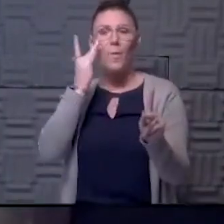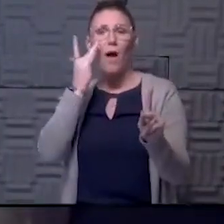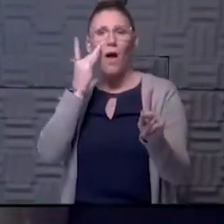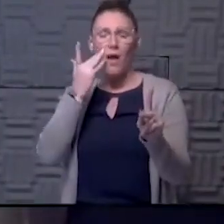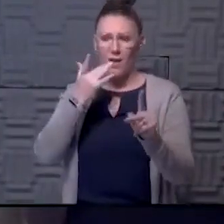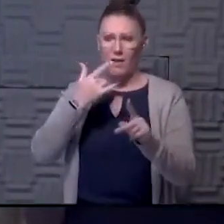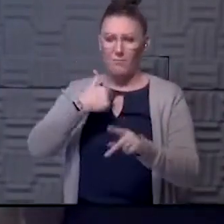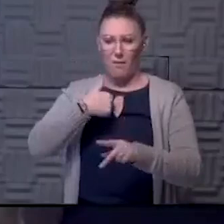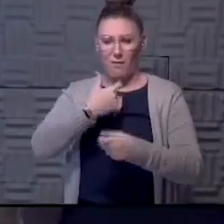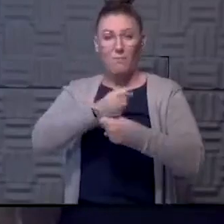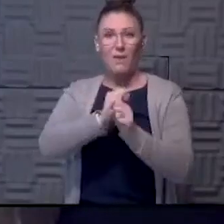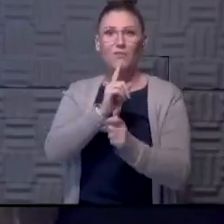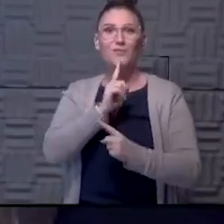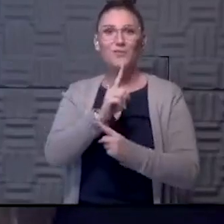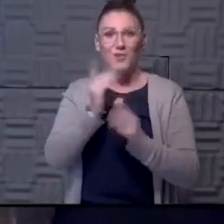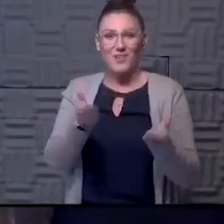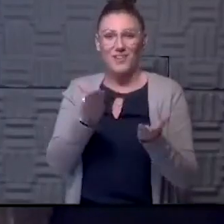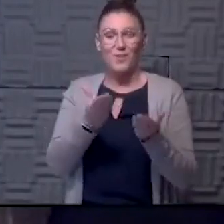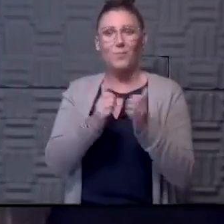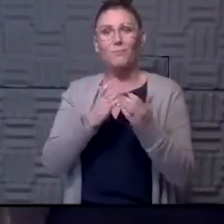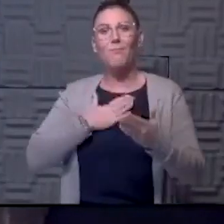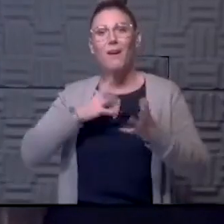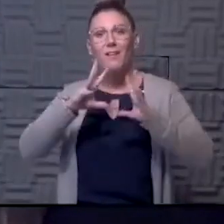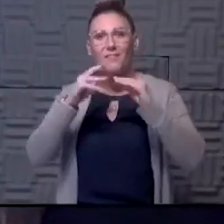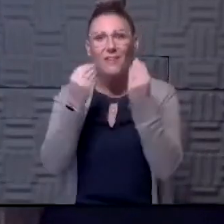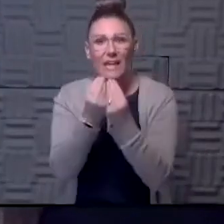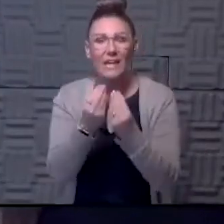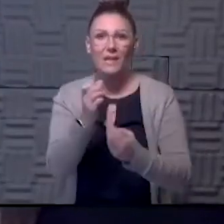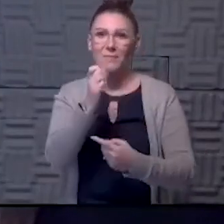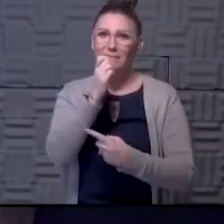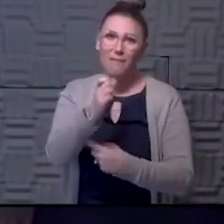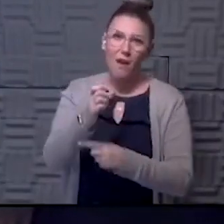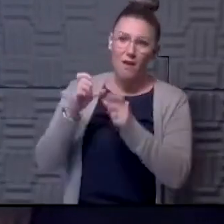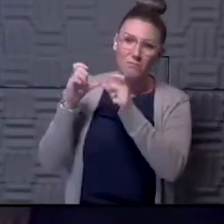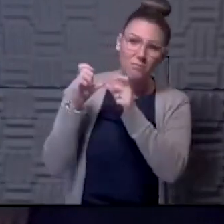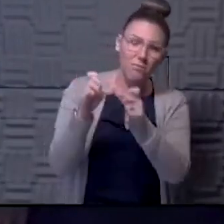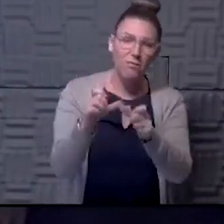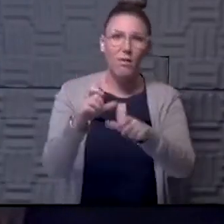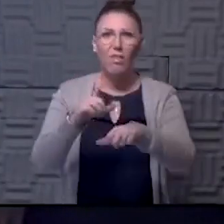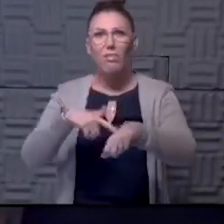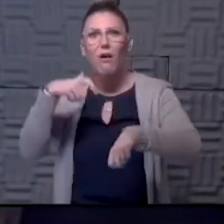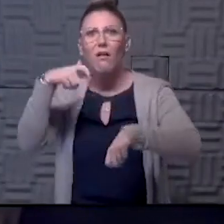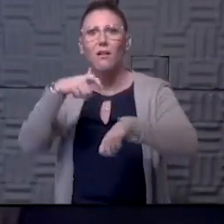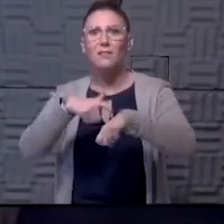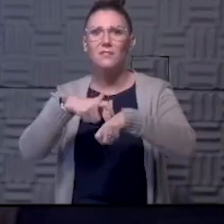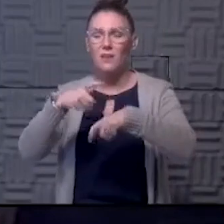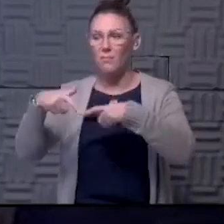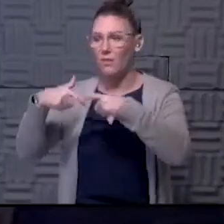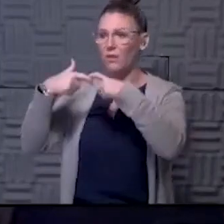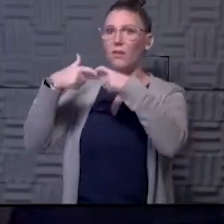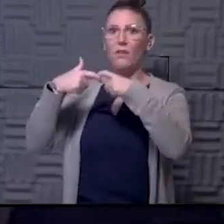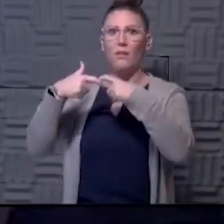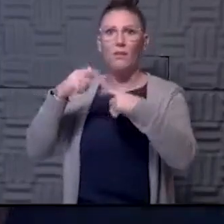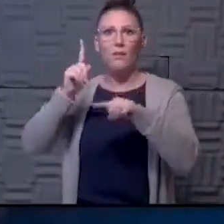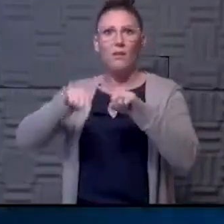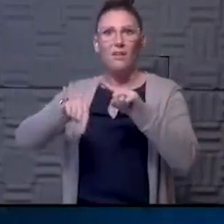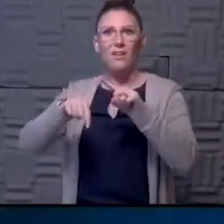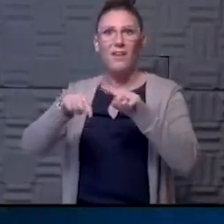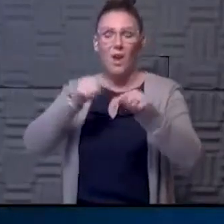that I'm here for my family and that I don't have it long enough to have it cause irreversible